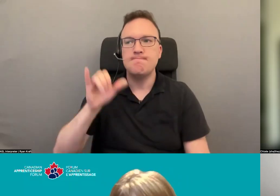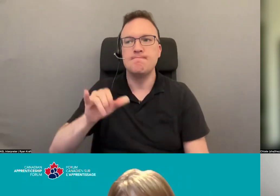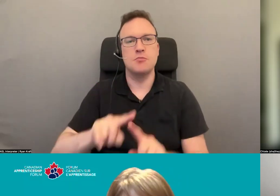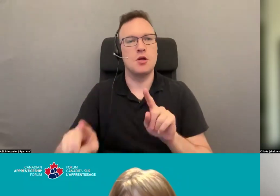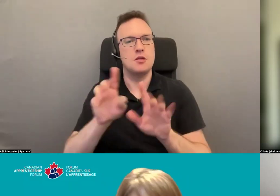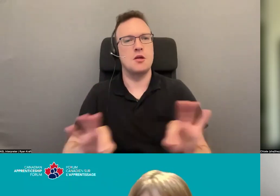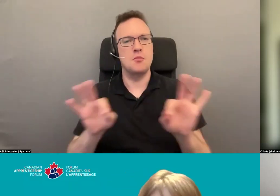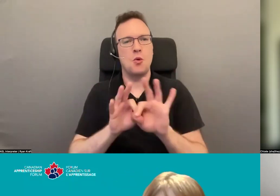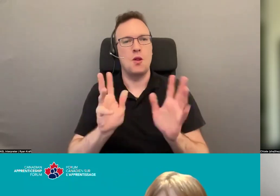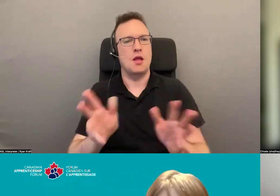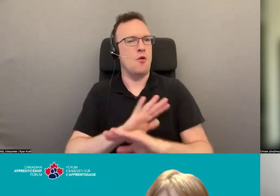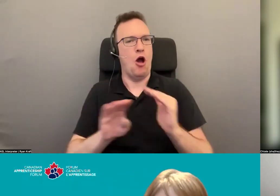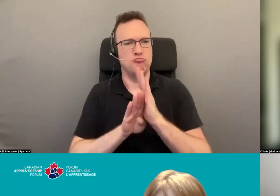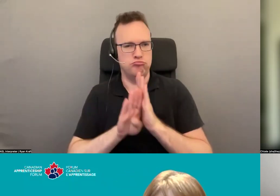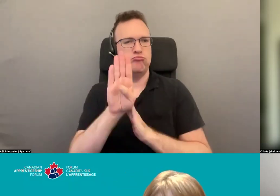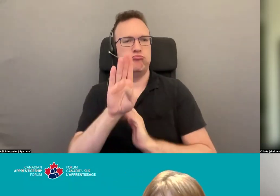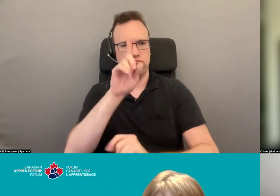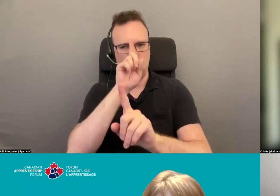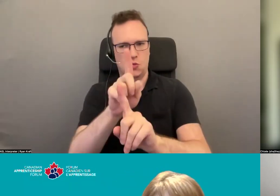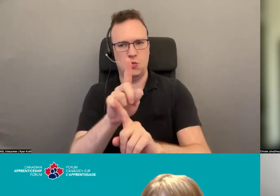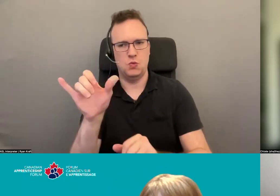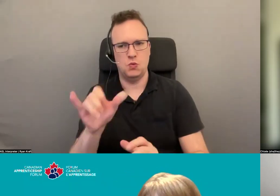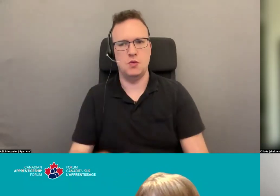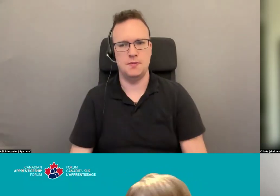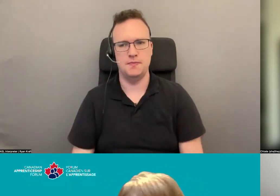to keep going in our journey.